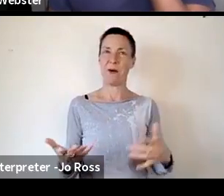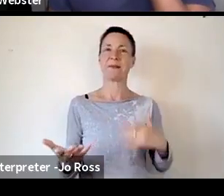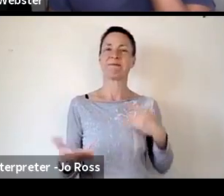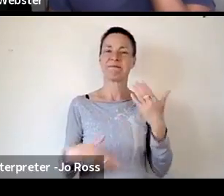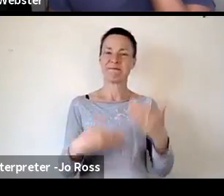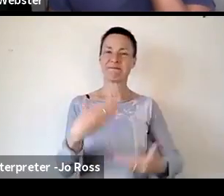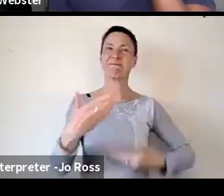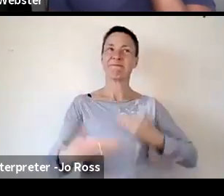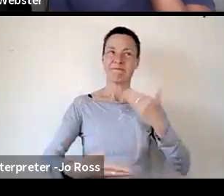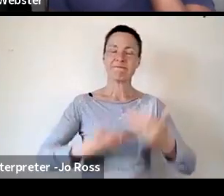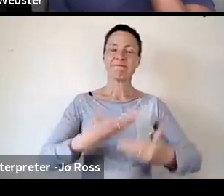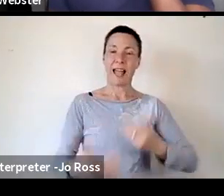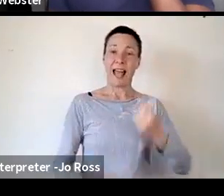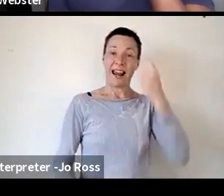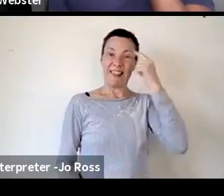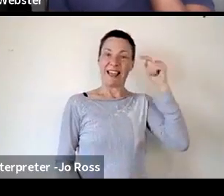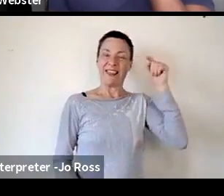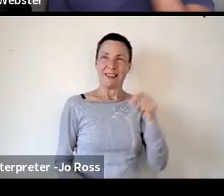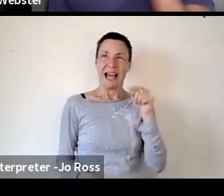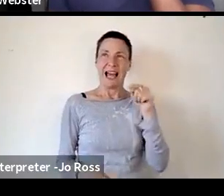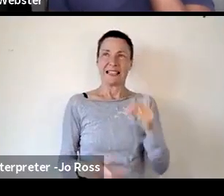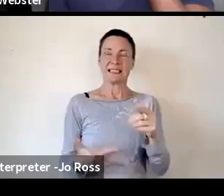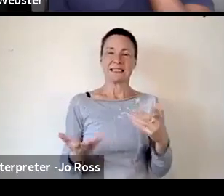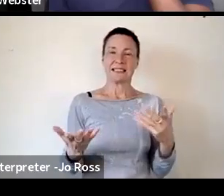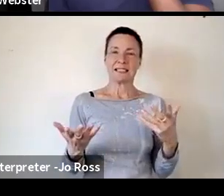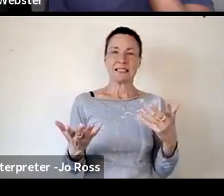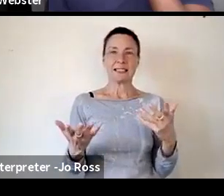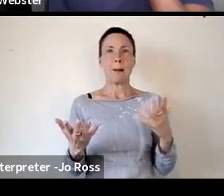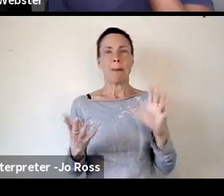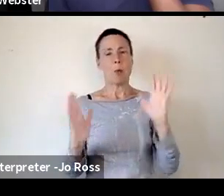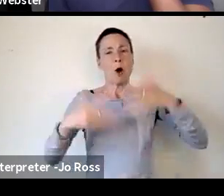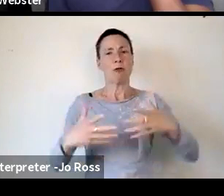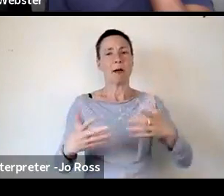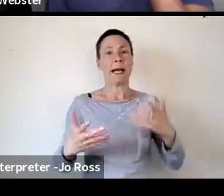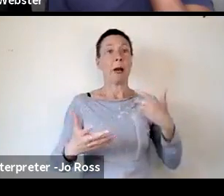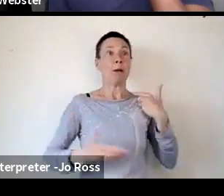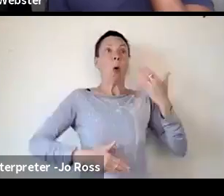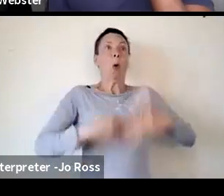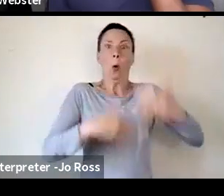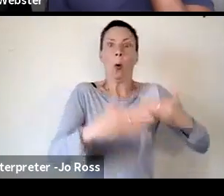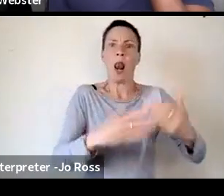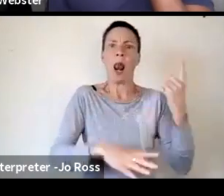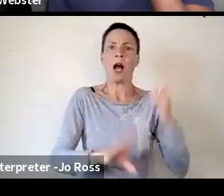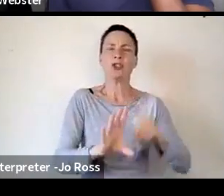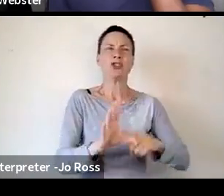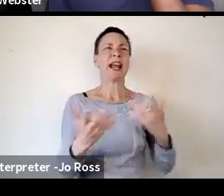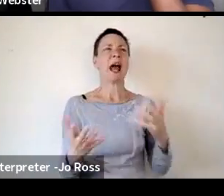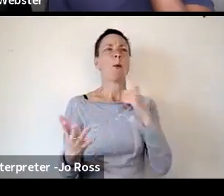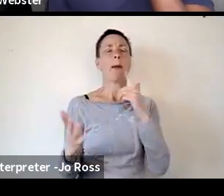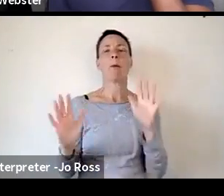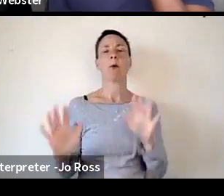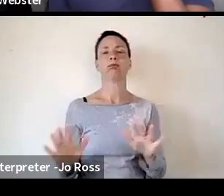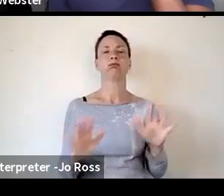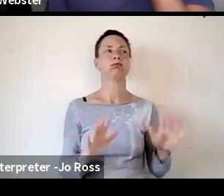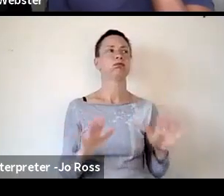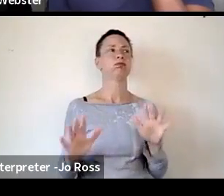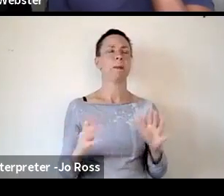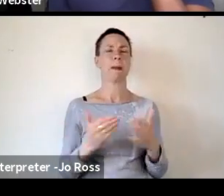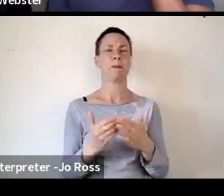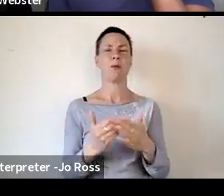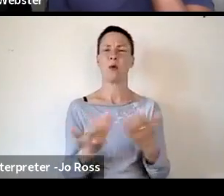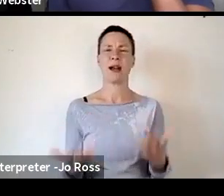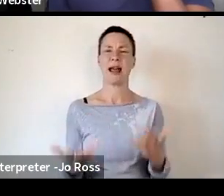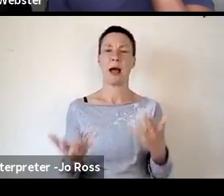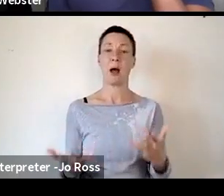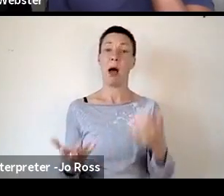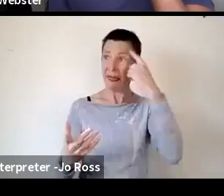I think that is slightly worrying. You feel like there's a bit more blowback, and I think there are people